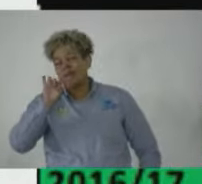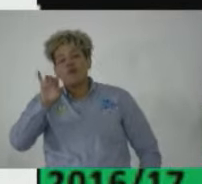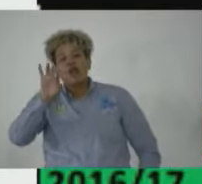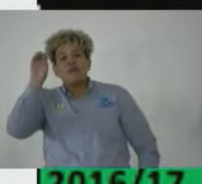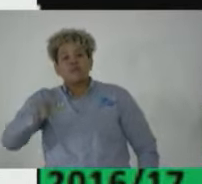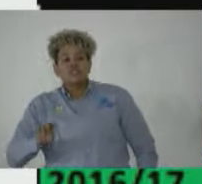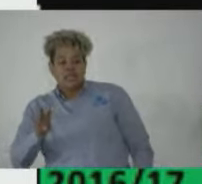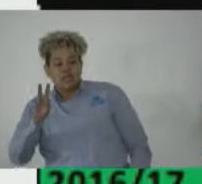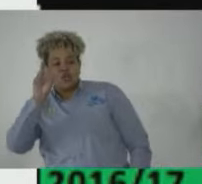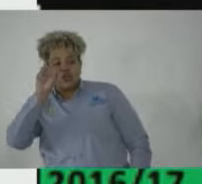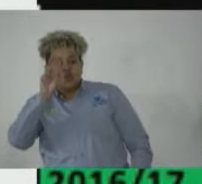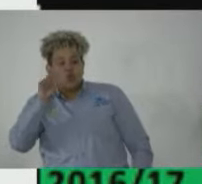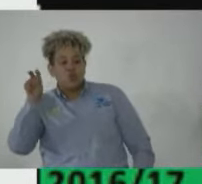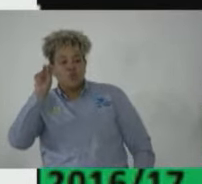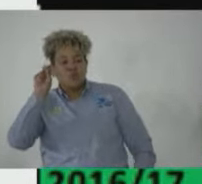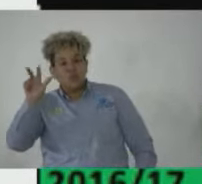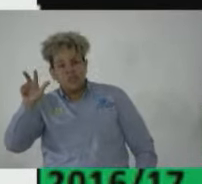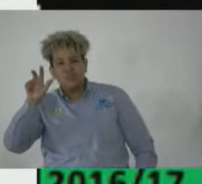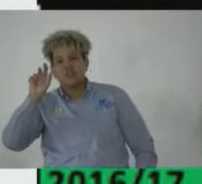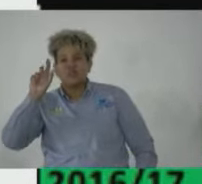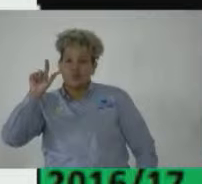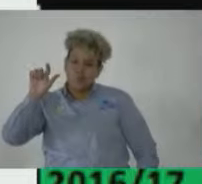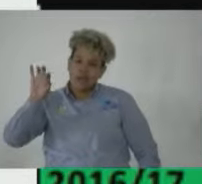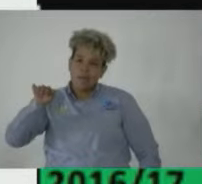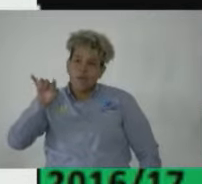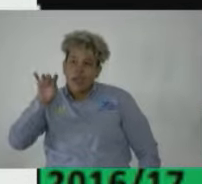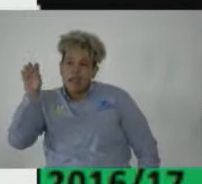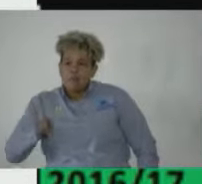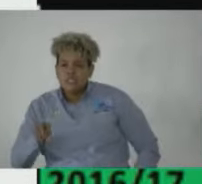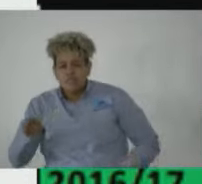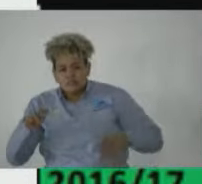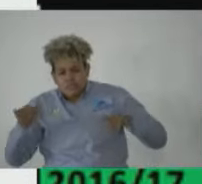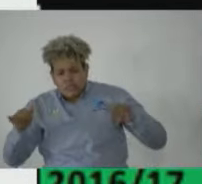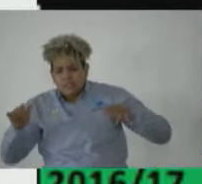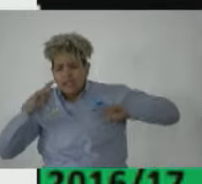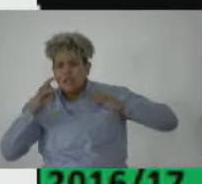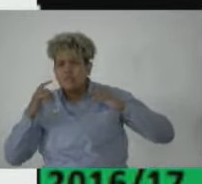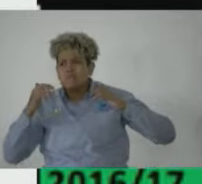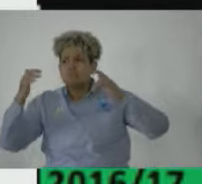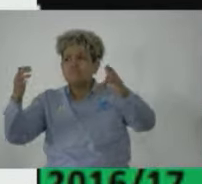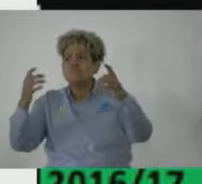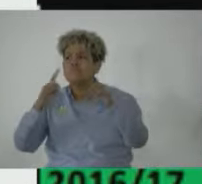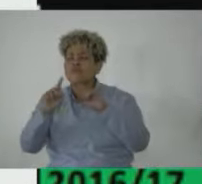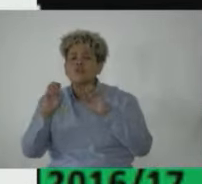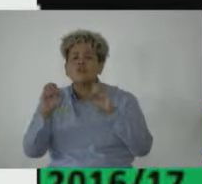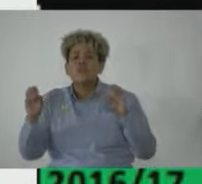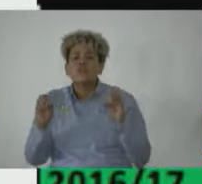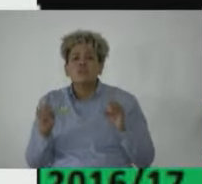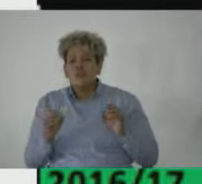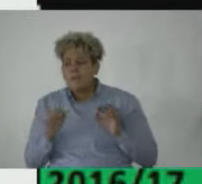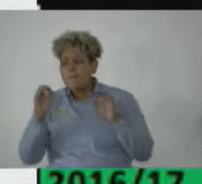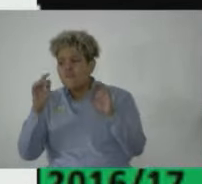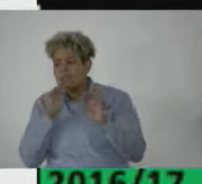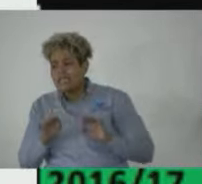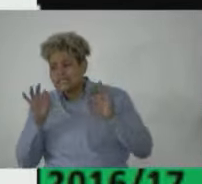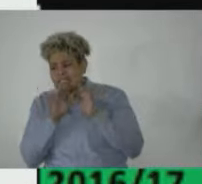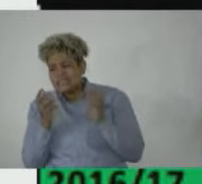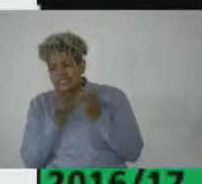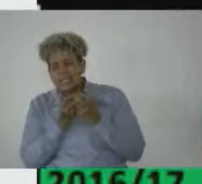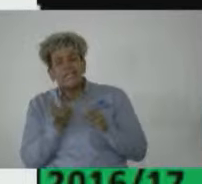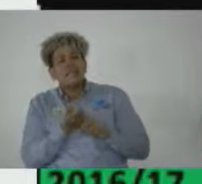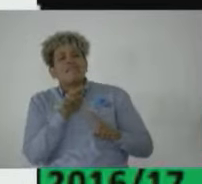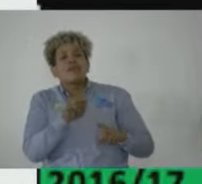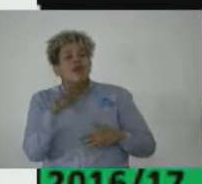28.9%. 22-23, 29.8%. There is still a movement, but not a movement as significant